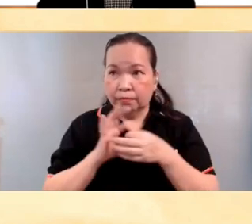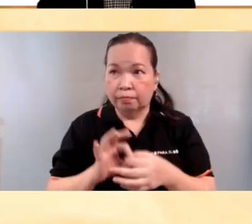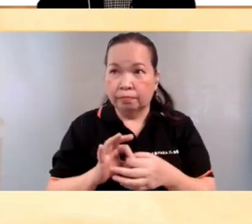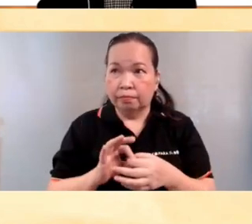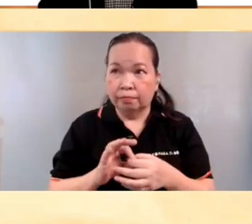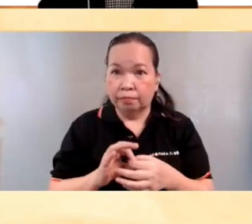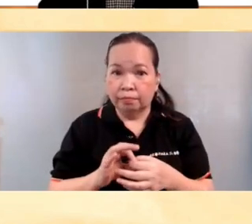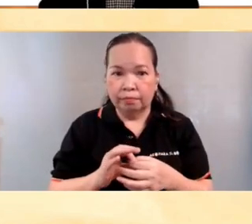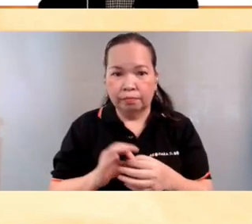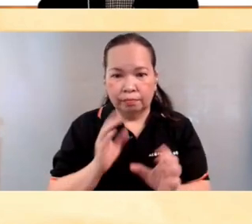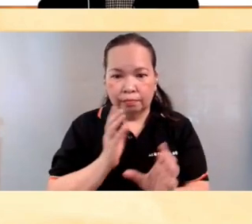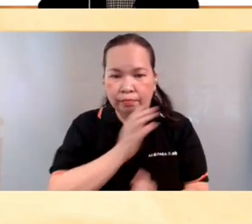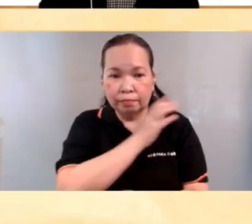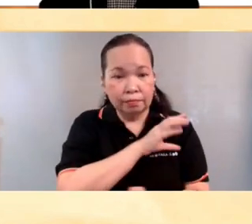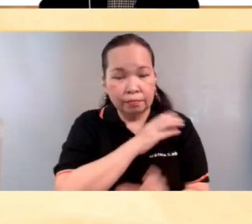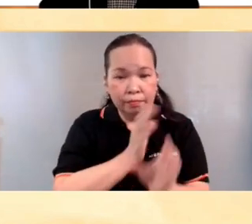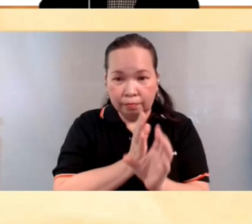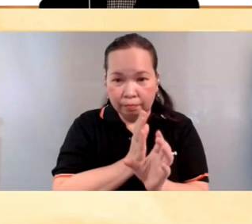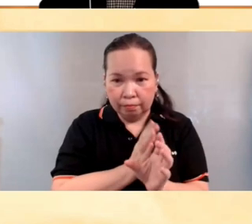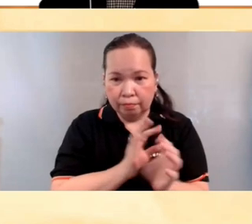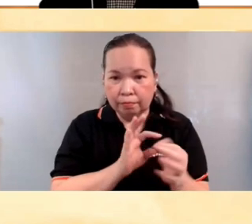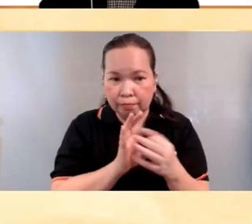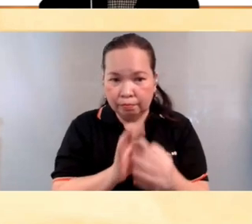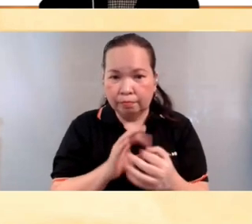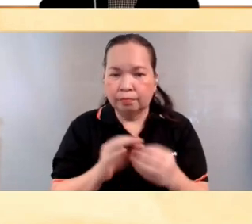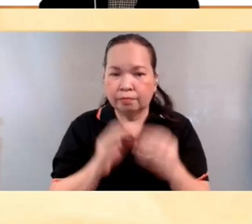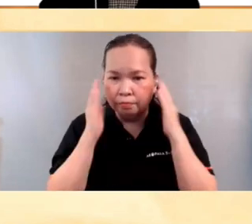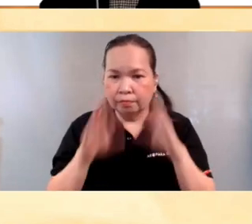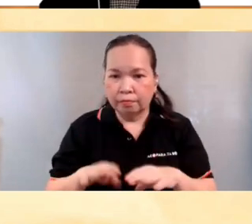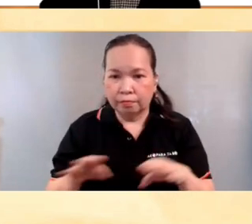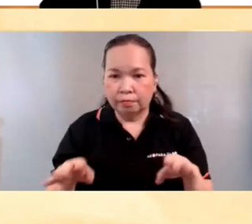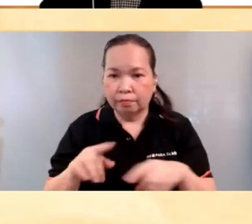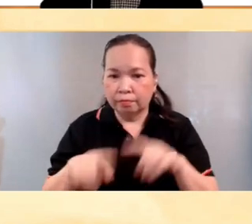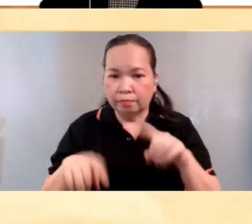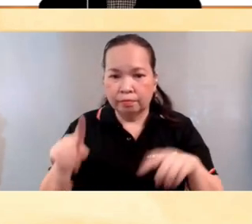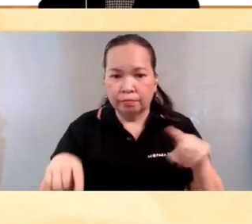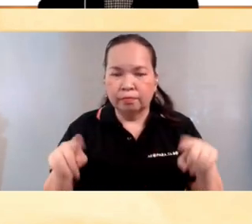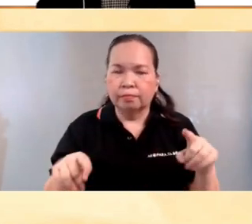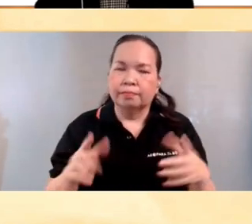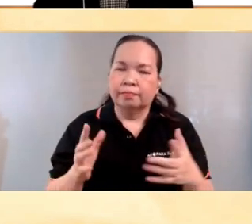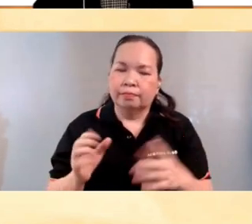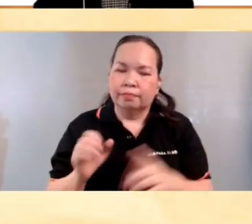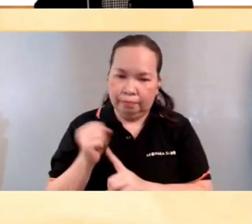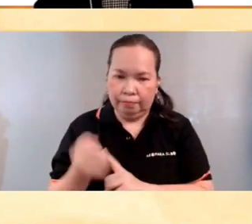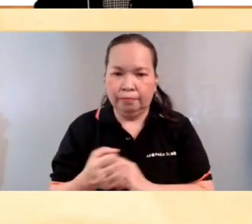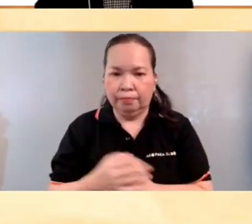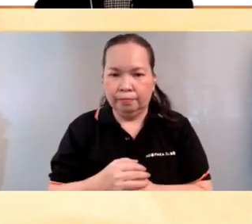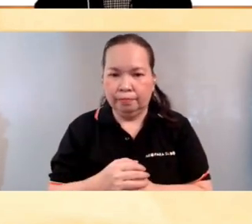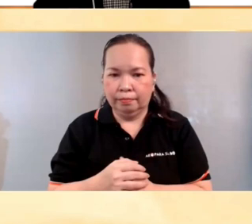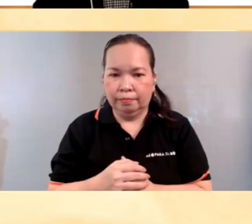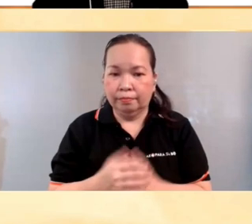of clinical psychology, as well as focusing on children in various difficult circumstances. So